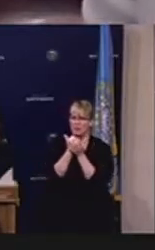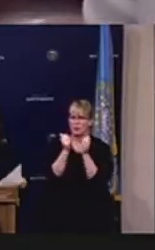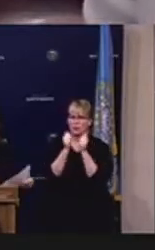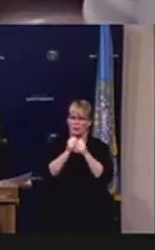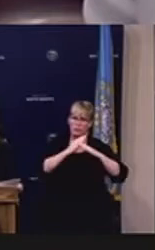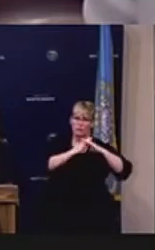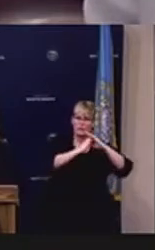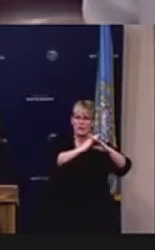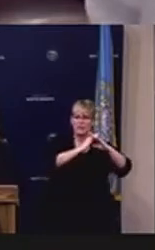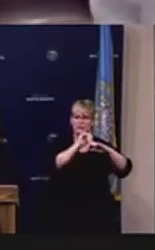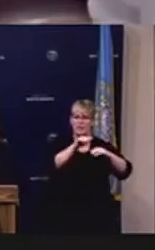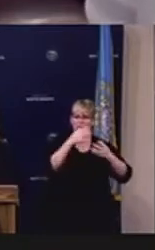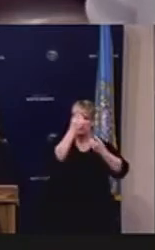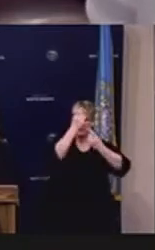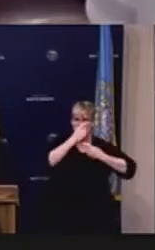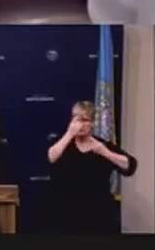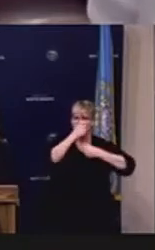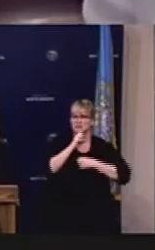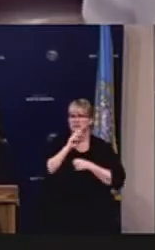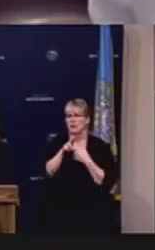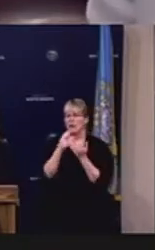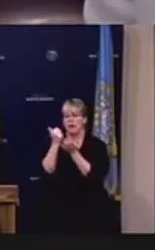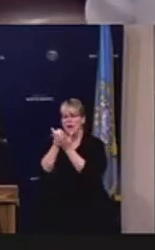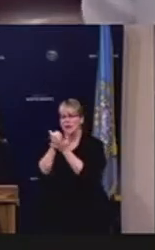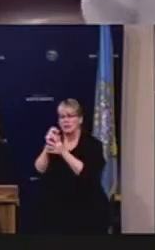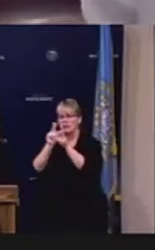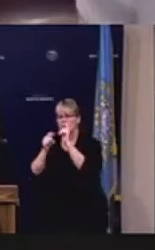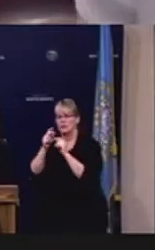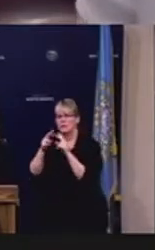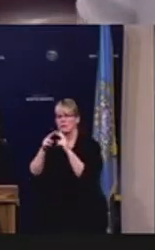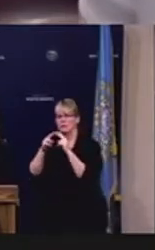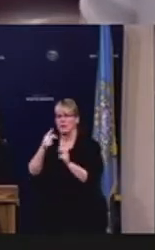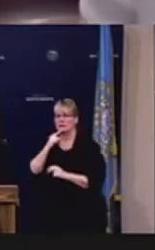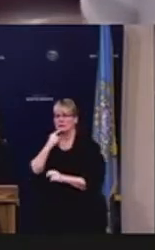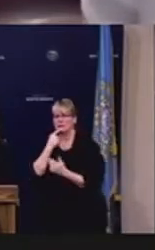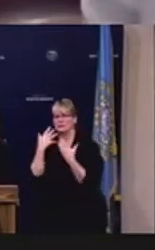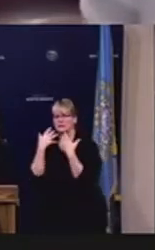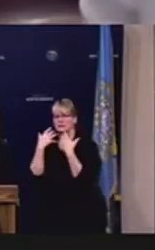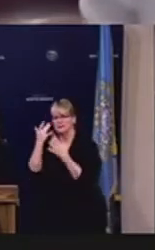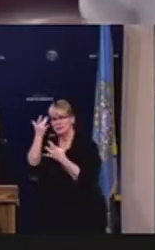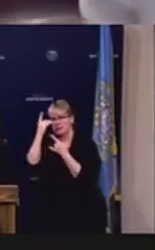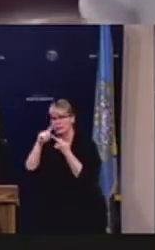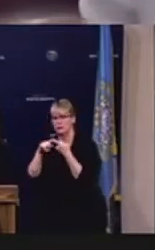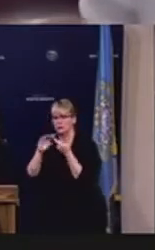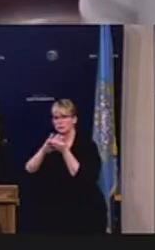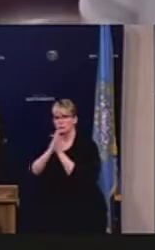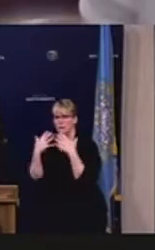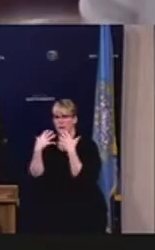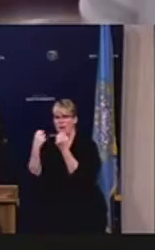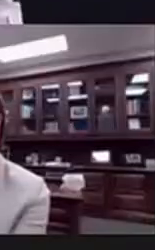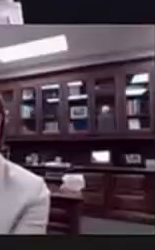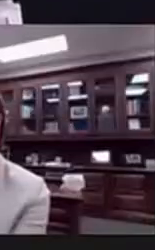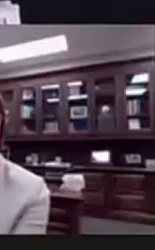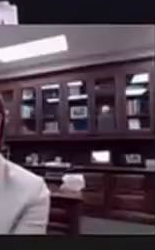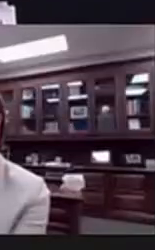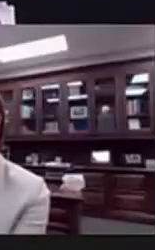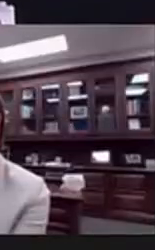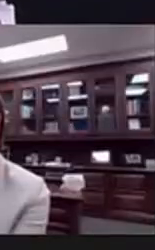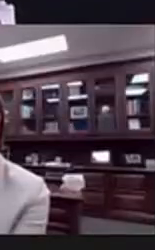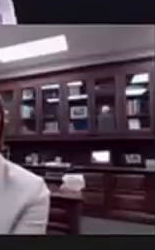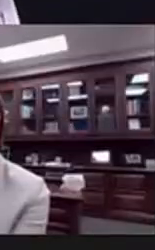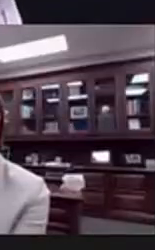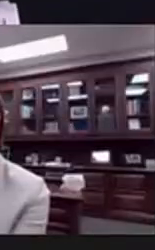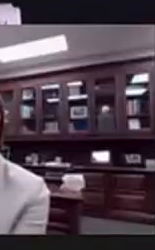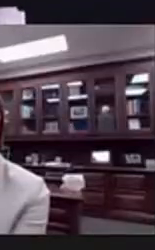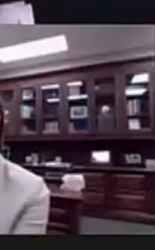the disease or in terms of helping those that are very sick to recover from the disease. So Dr. Settle, we had a